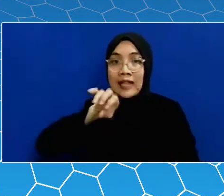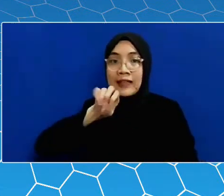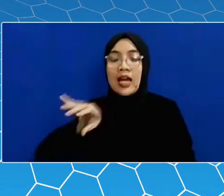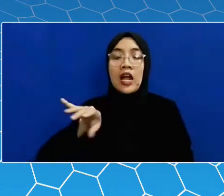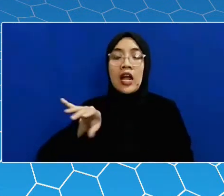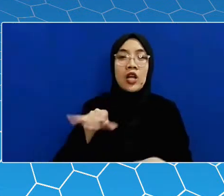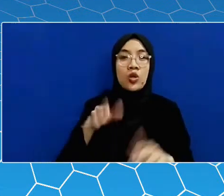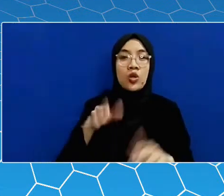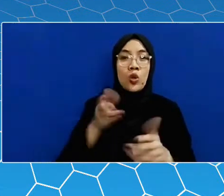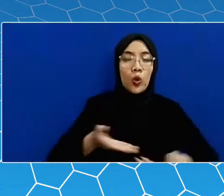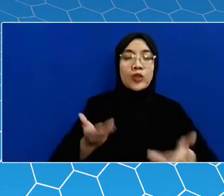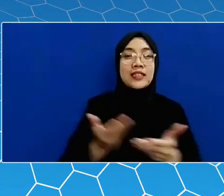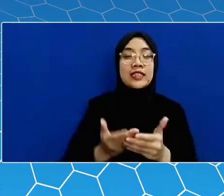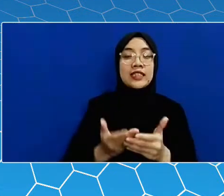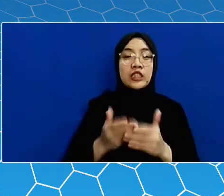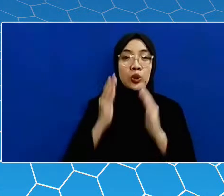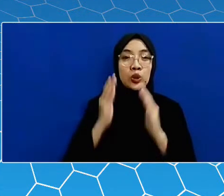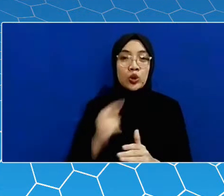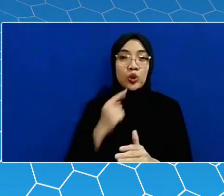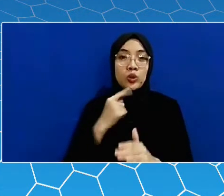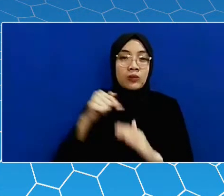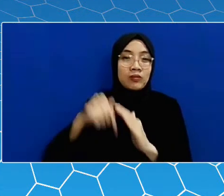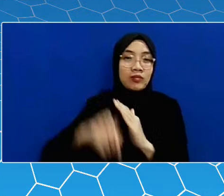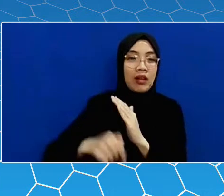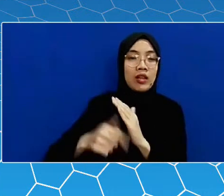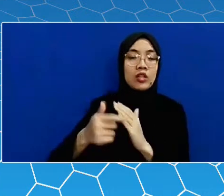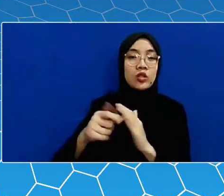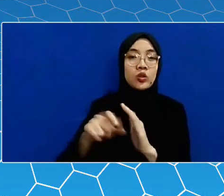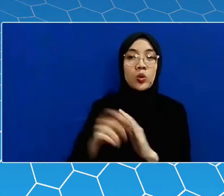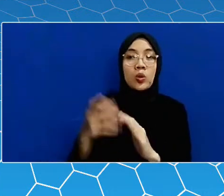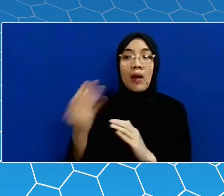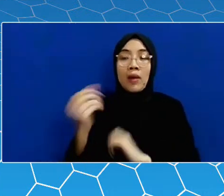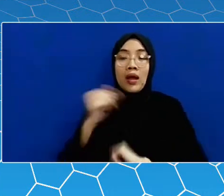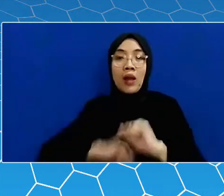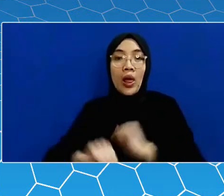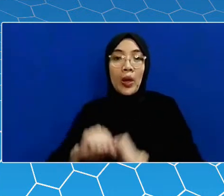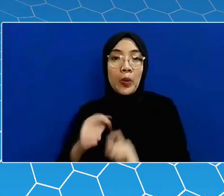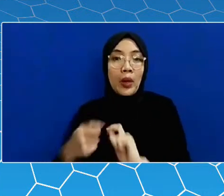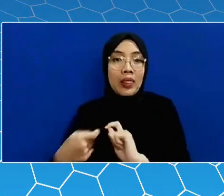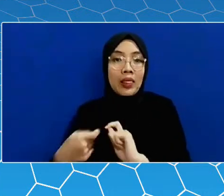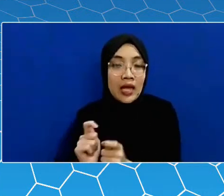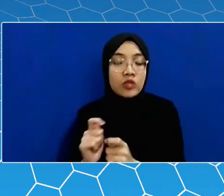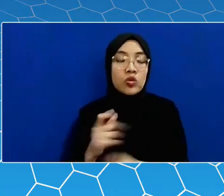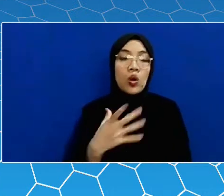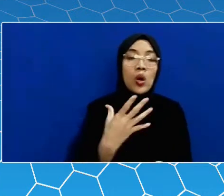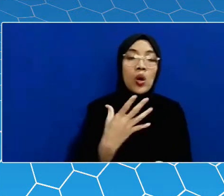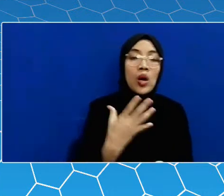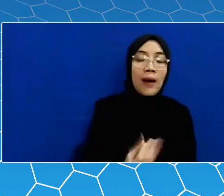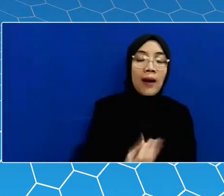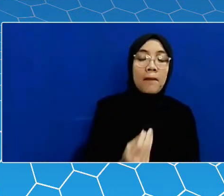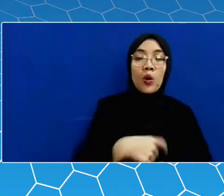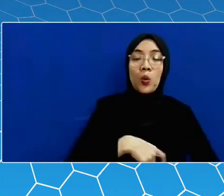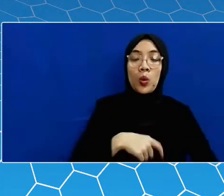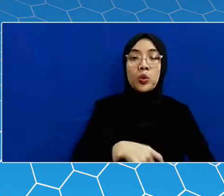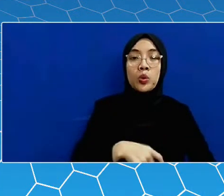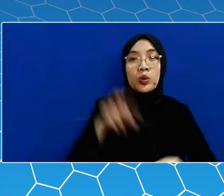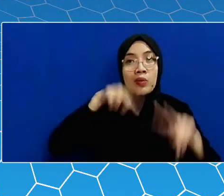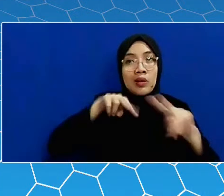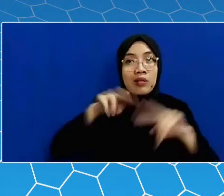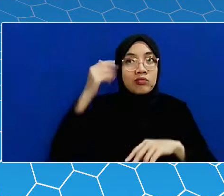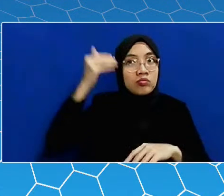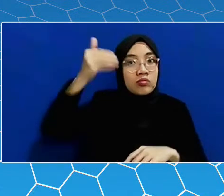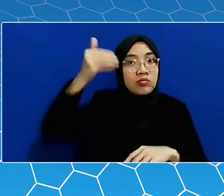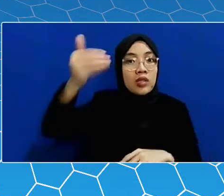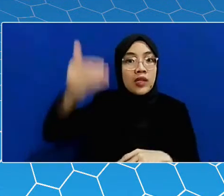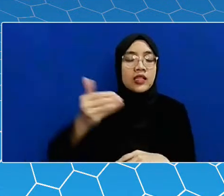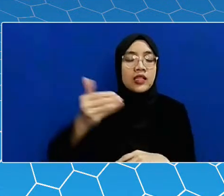when certain drug therapies should be described, and also including risk prediction. We have over 70 machine learning